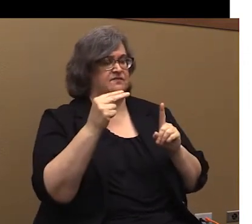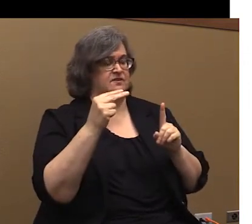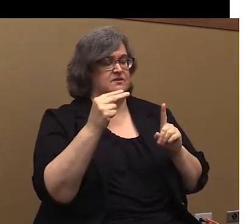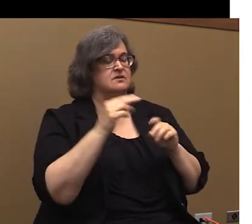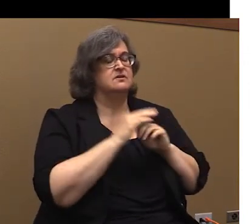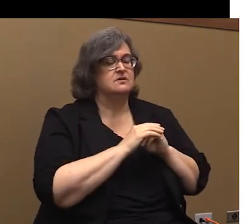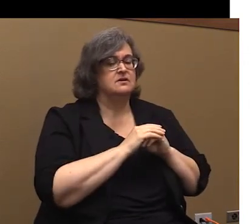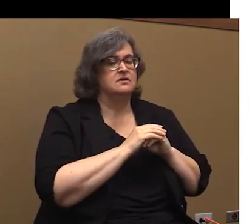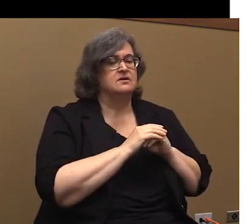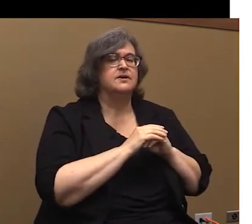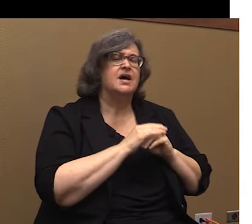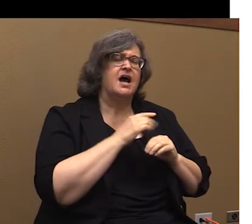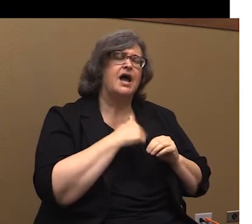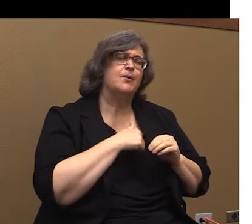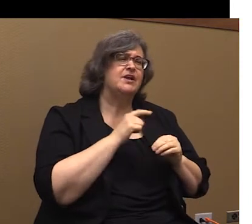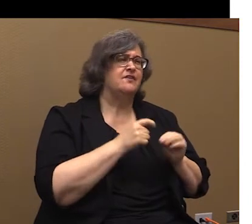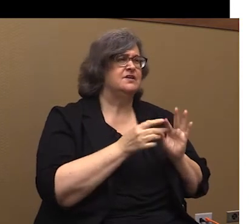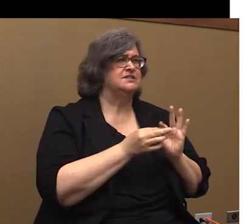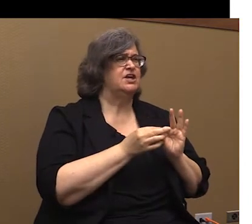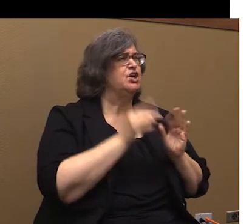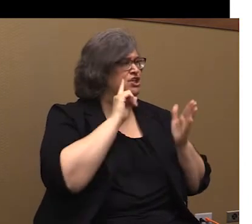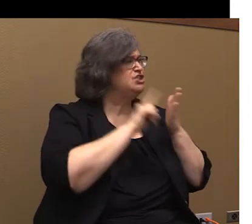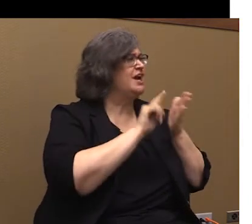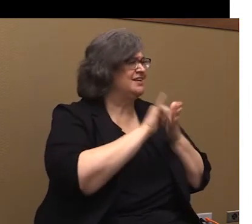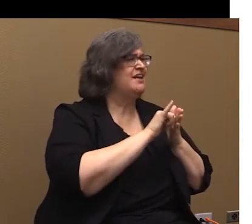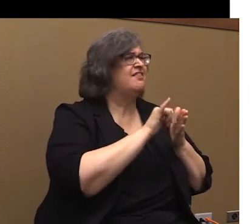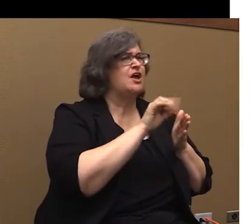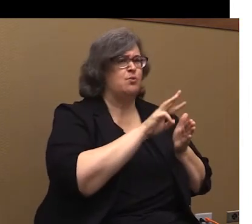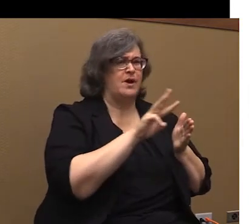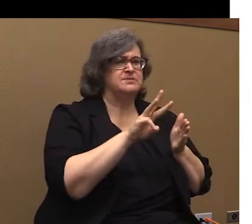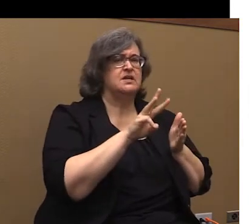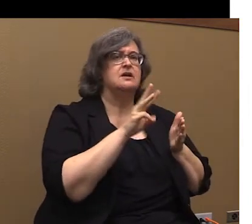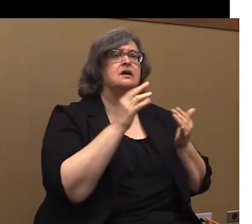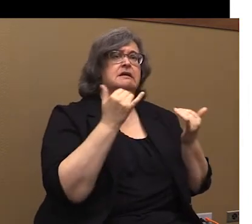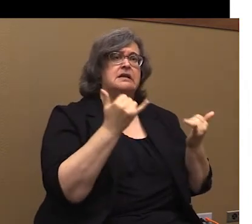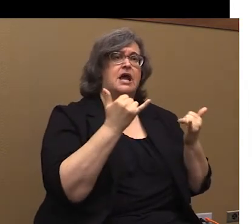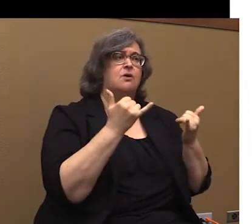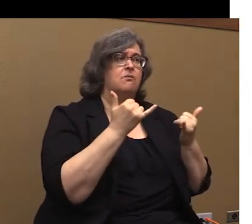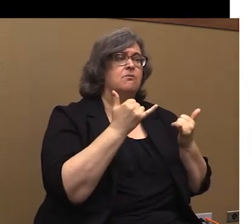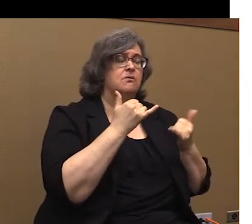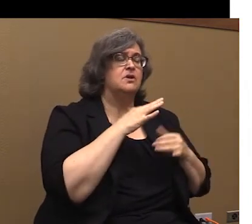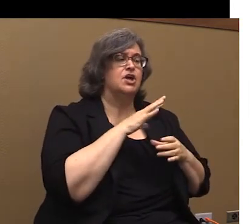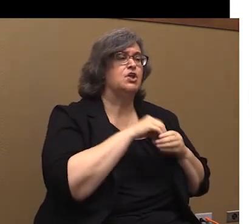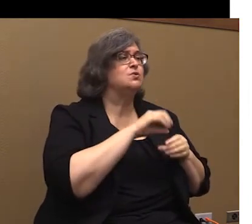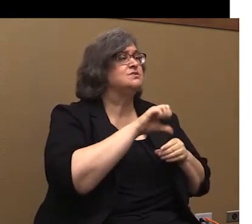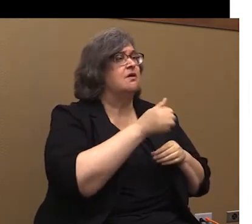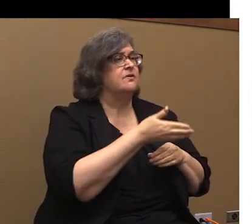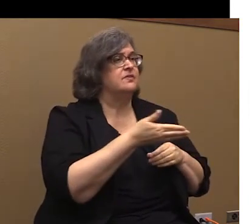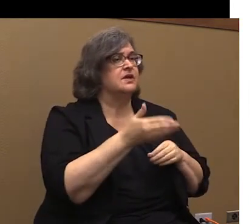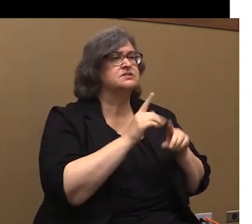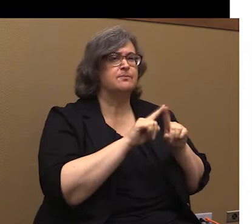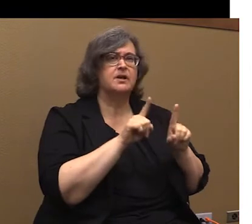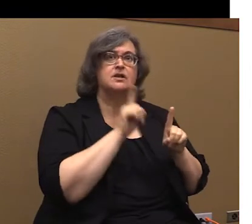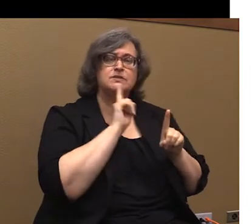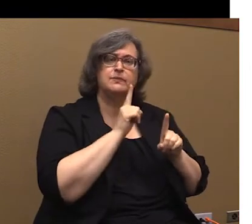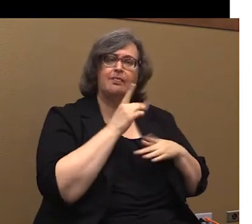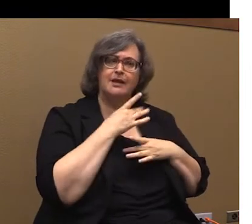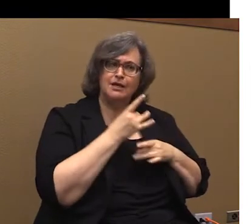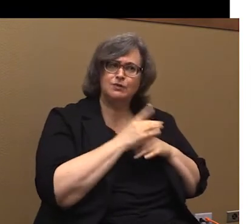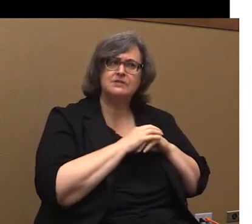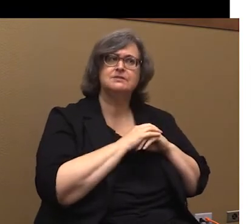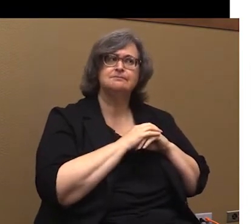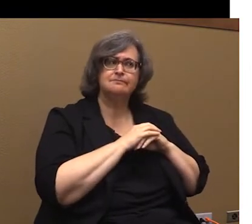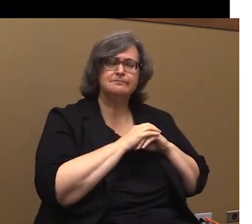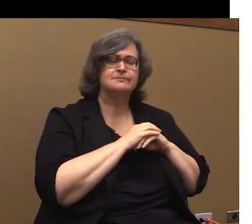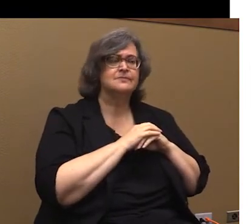anticipatory set was a perspective-taking lesson. And so I would say just go on that site.